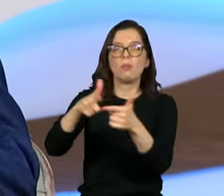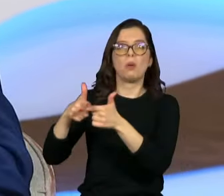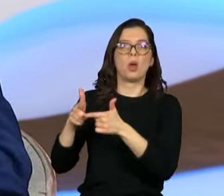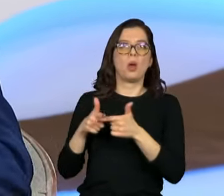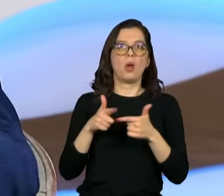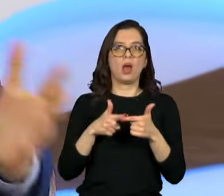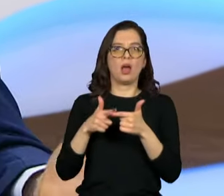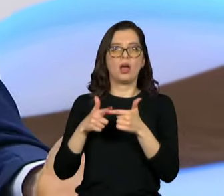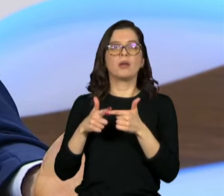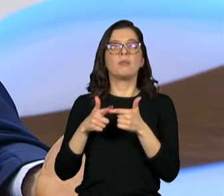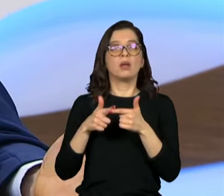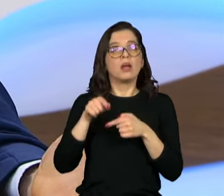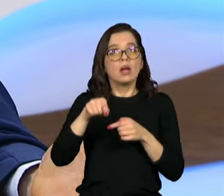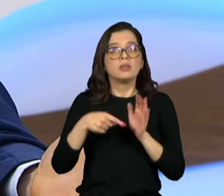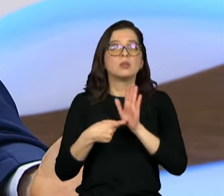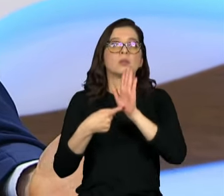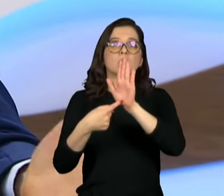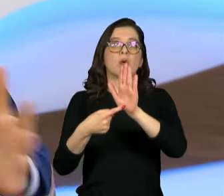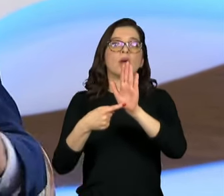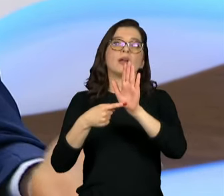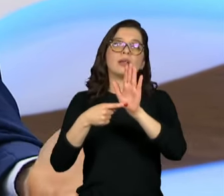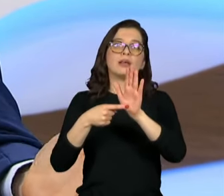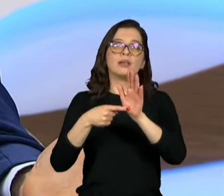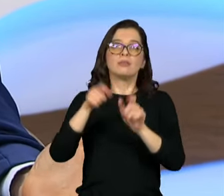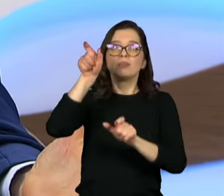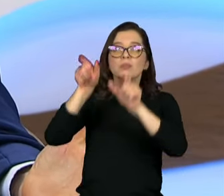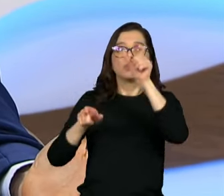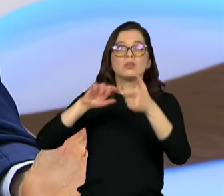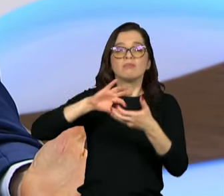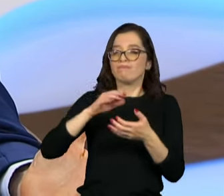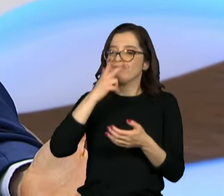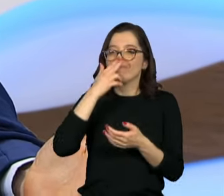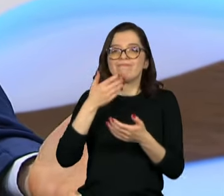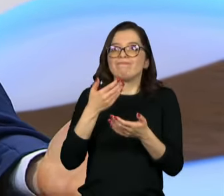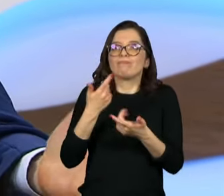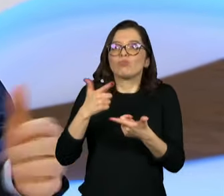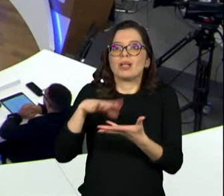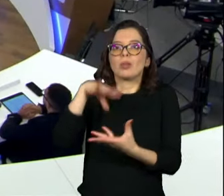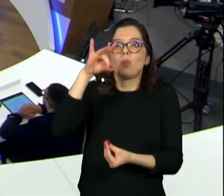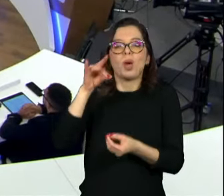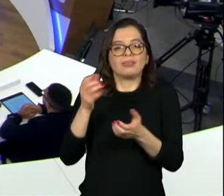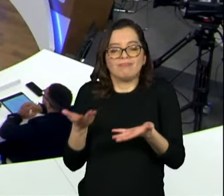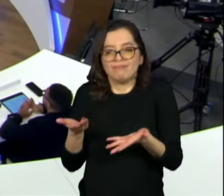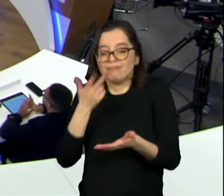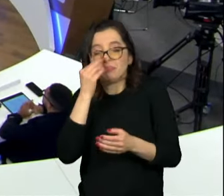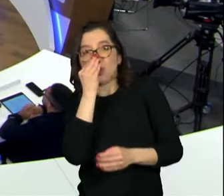problems will be solved. It also leaves out democratic citizens. Juliana?